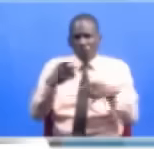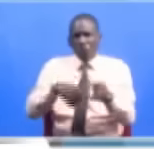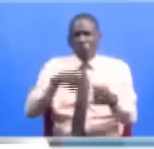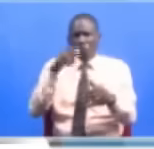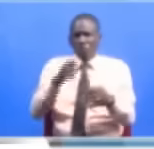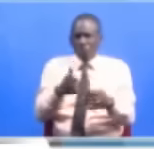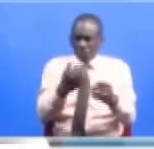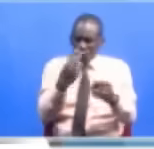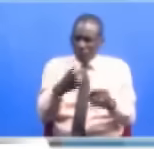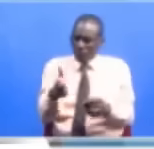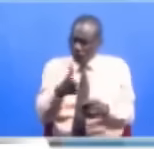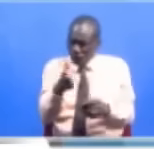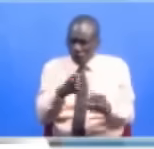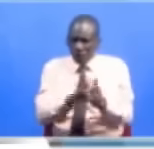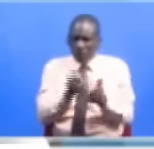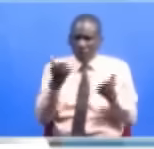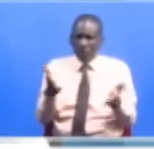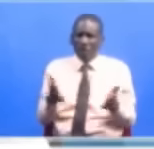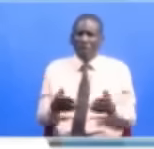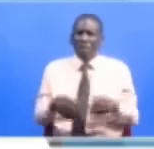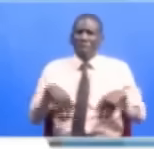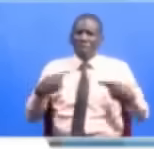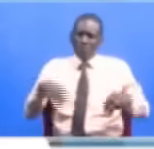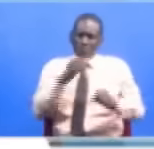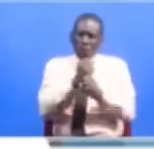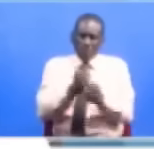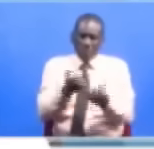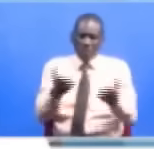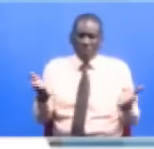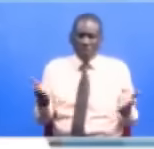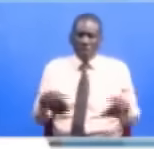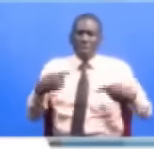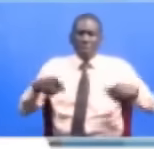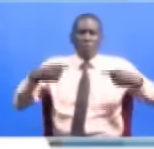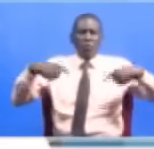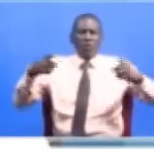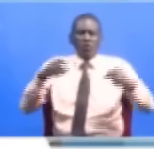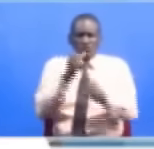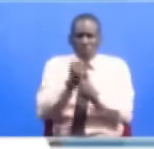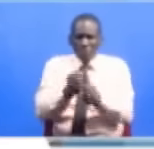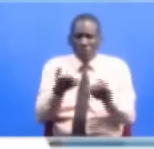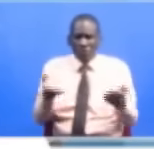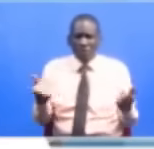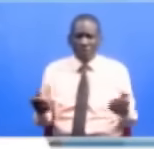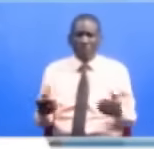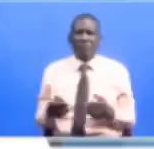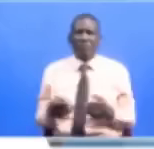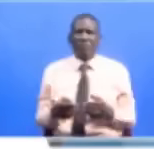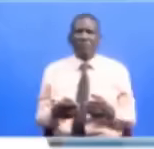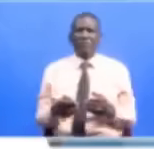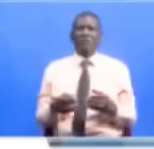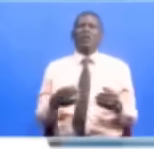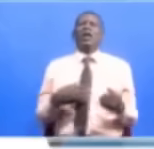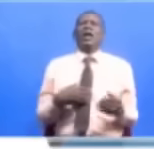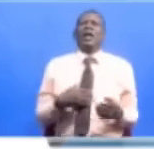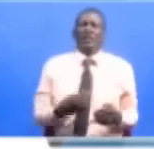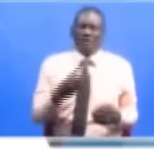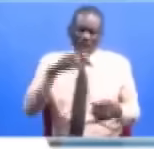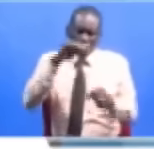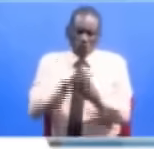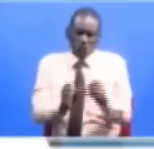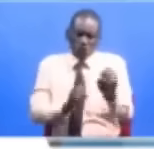videos online of people making things, of people succeeding in making things. And I watch a lot of